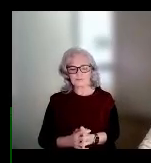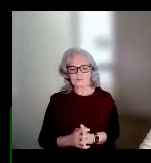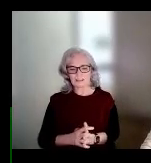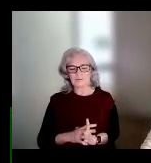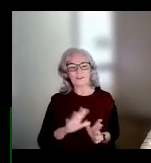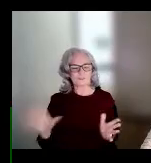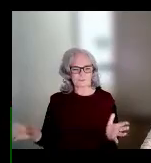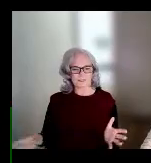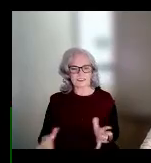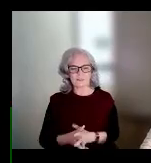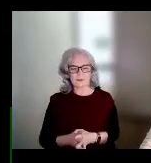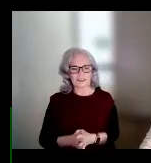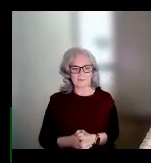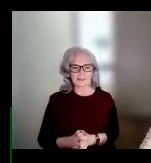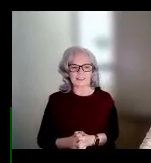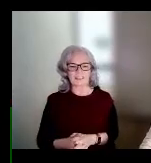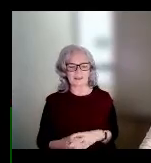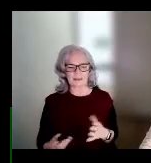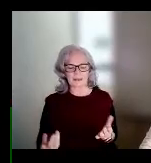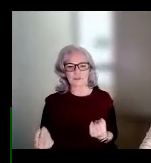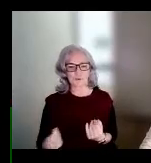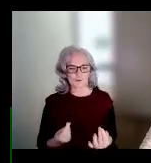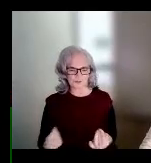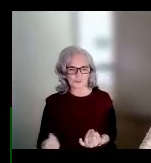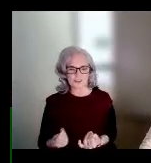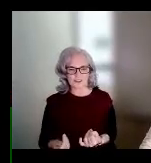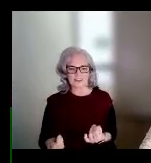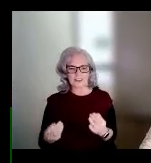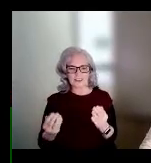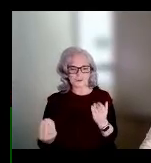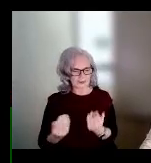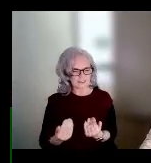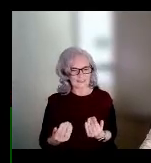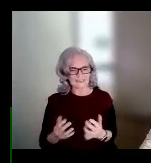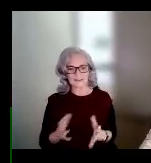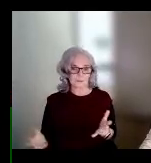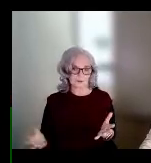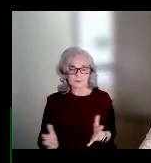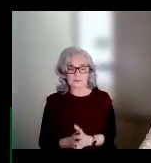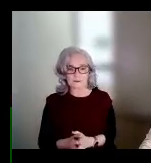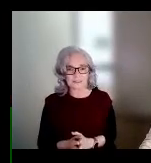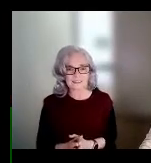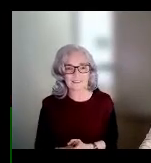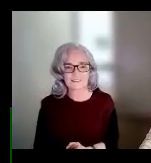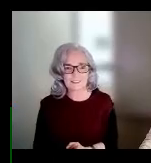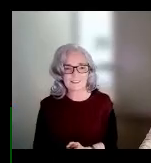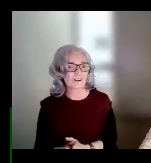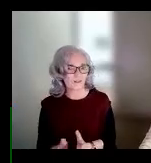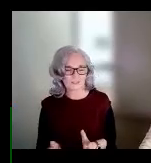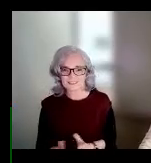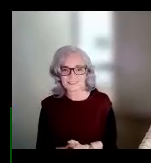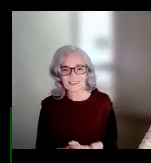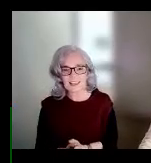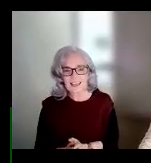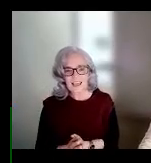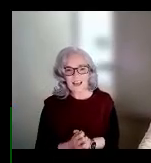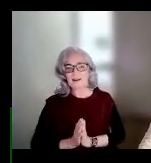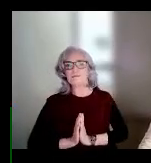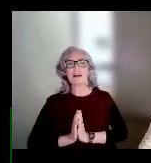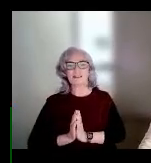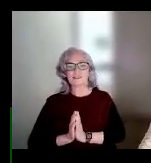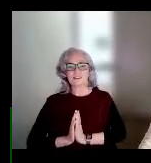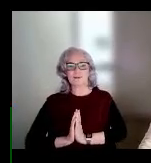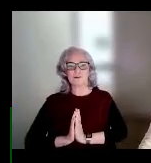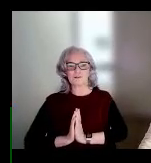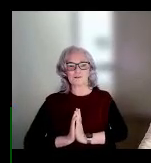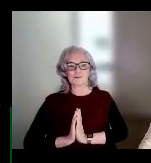Well, it was, wonderful to see everybody coming together and being able to talk to each other directly instead of through a screen, as it so often is.